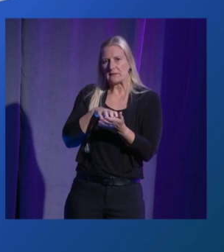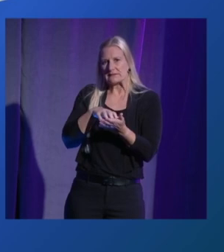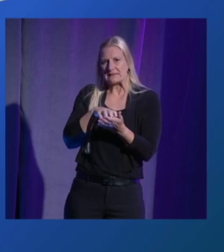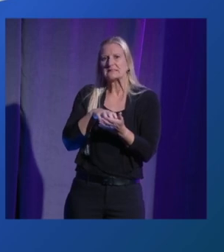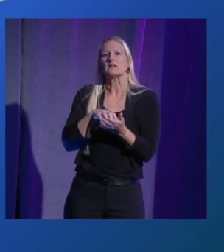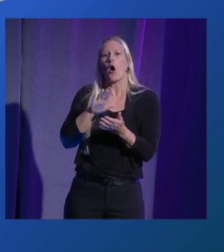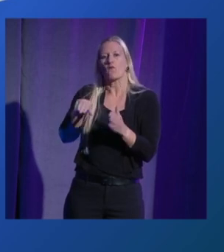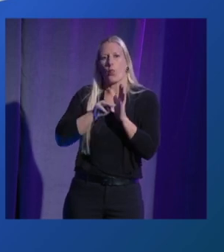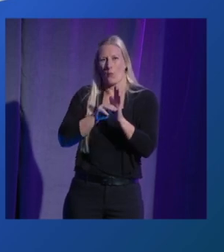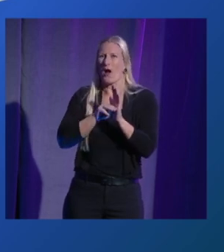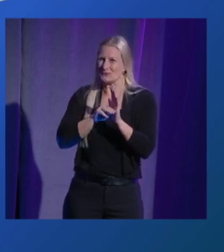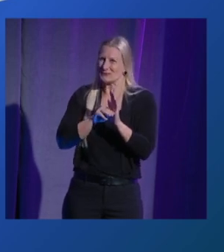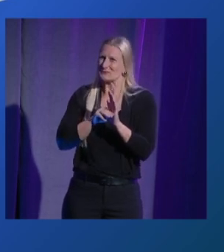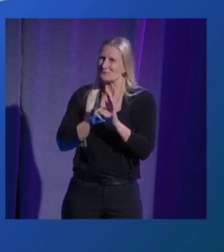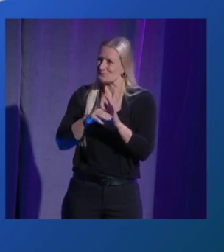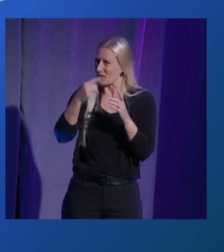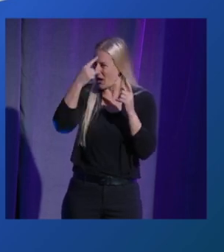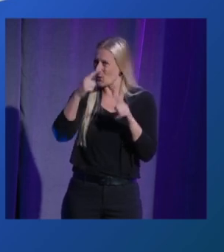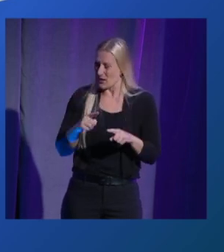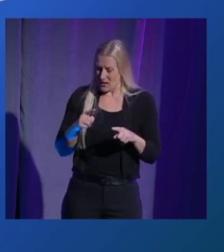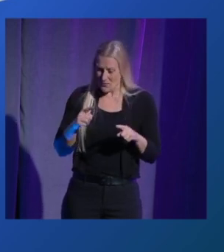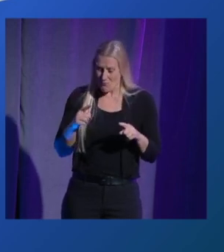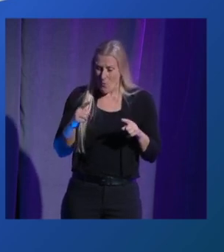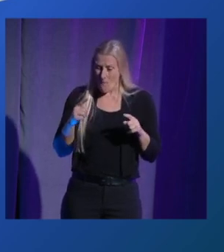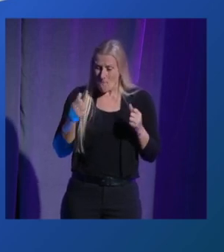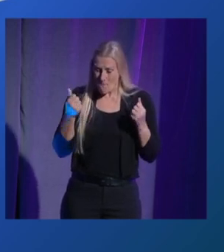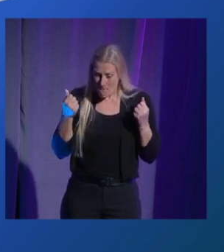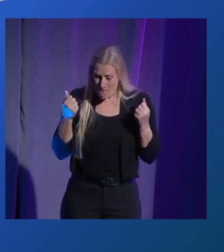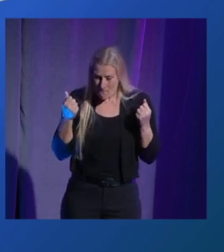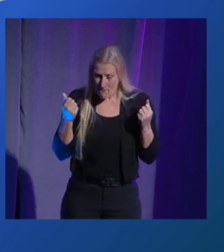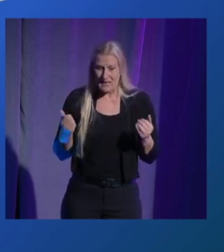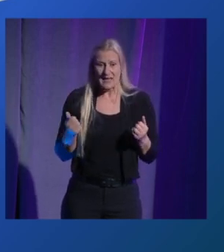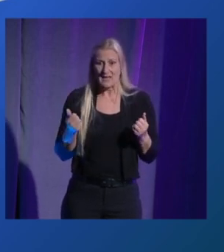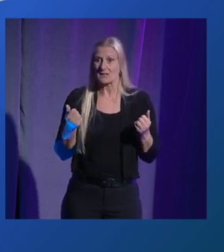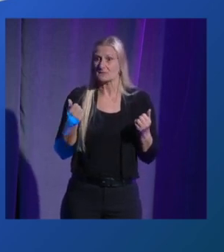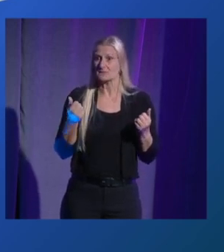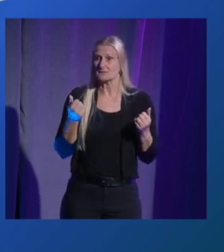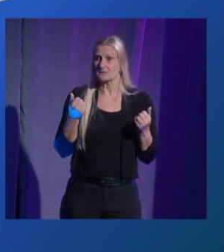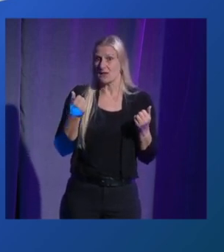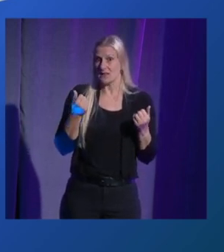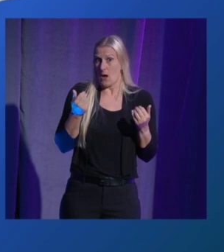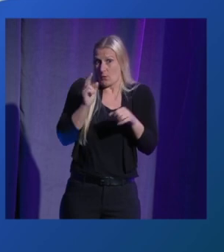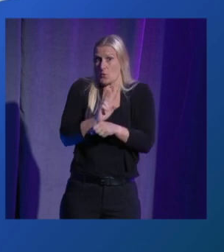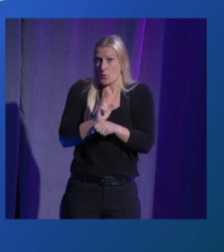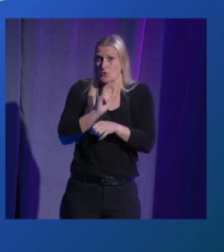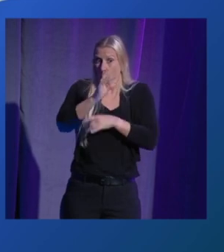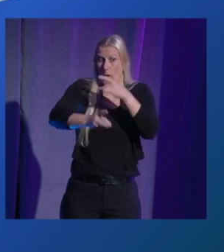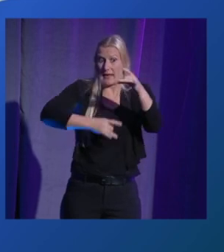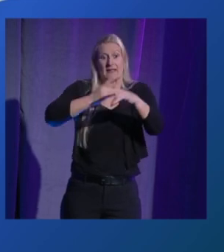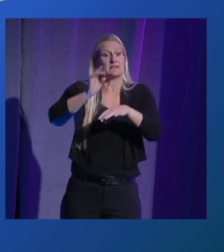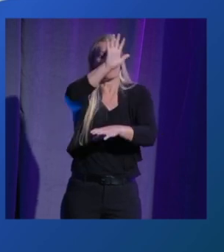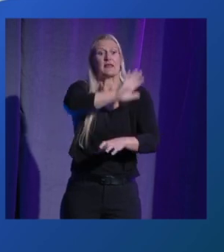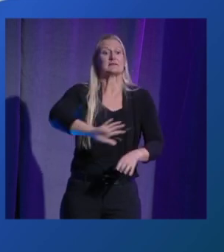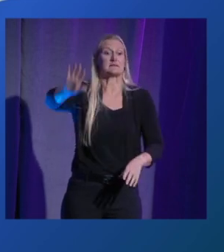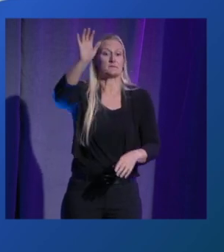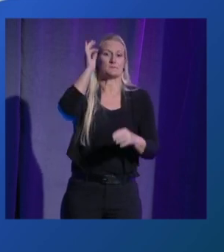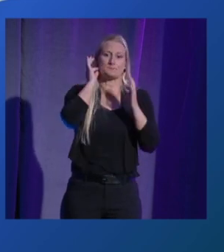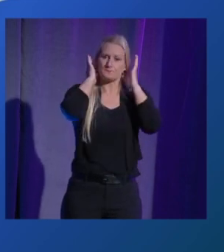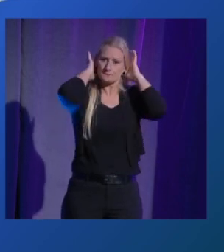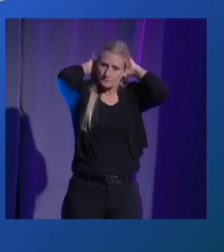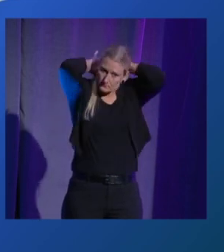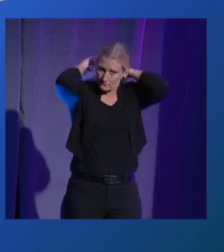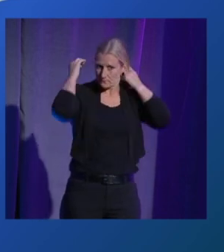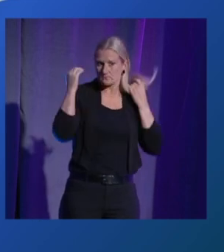with a lot of the tools that we are using they all in the open open space so if you download a pre-trained model that's